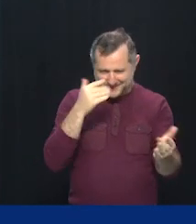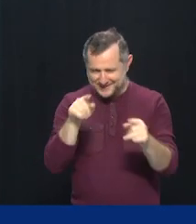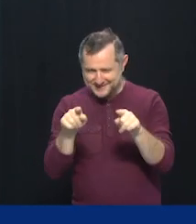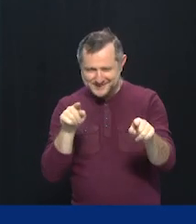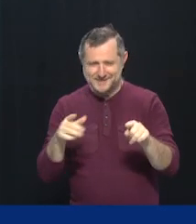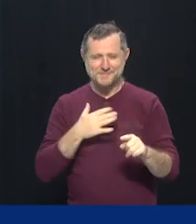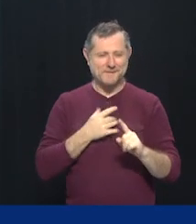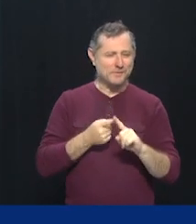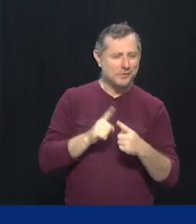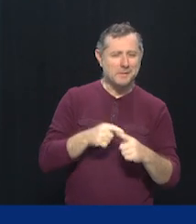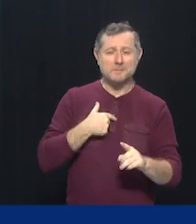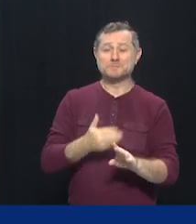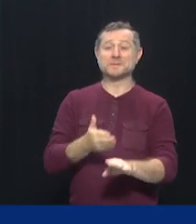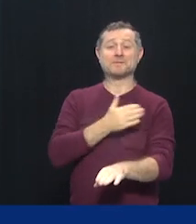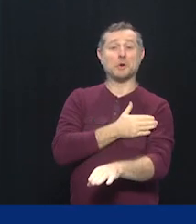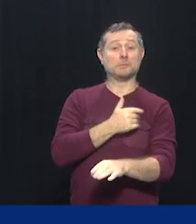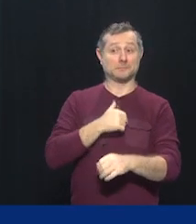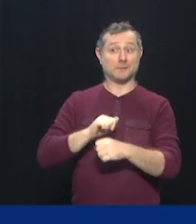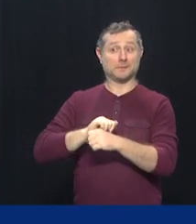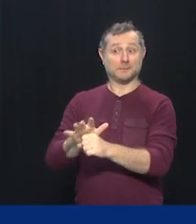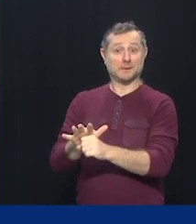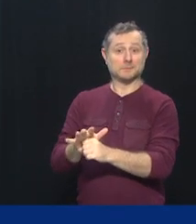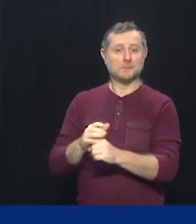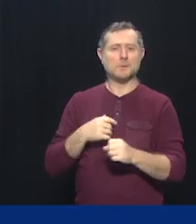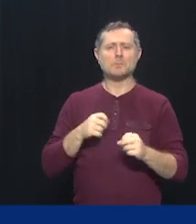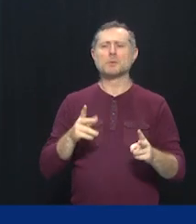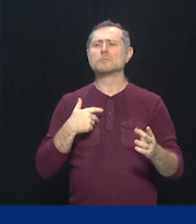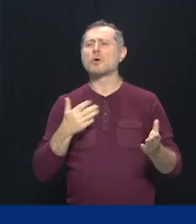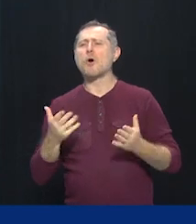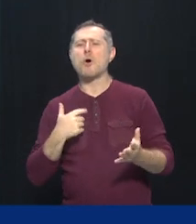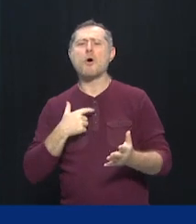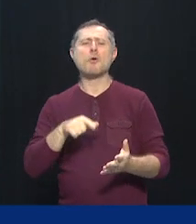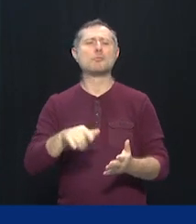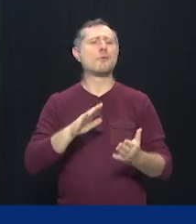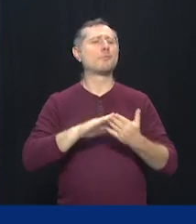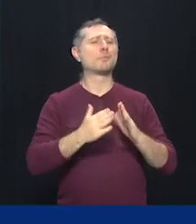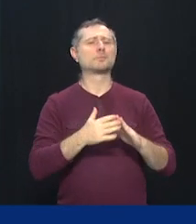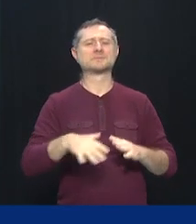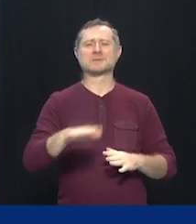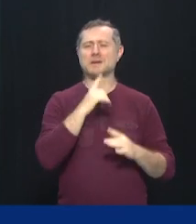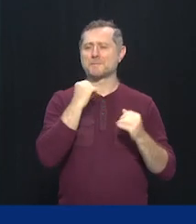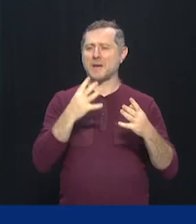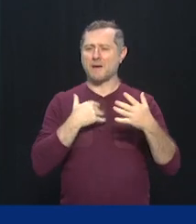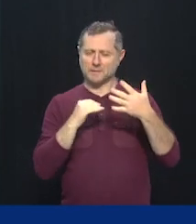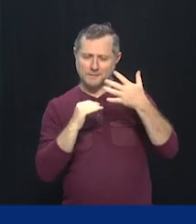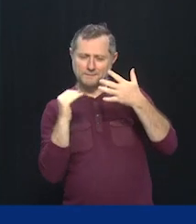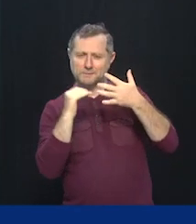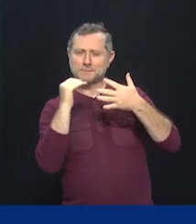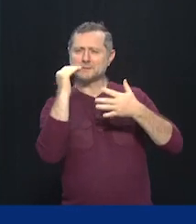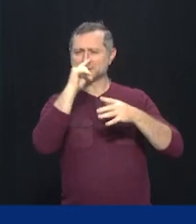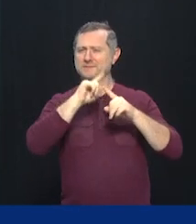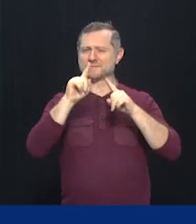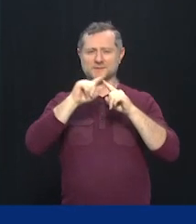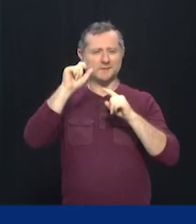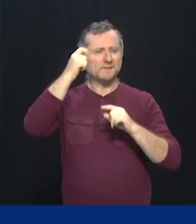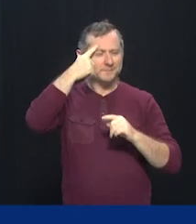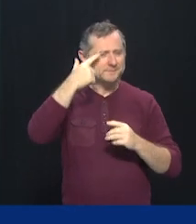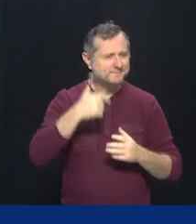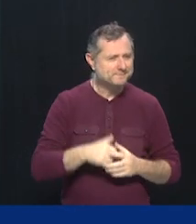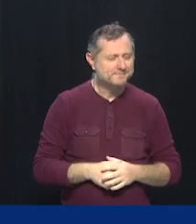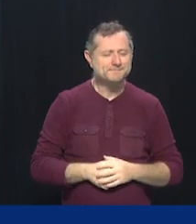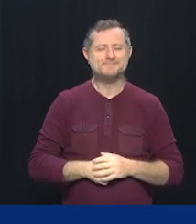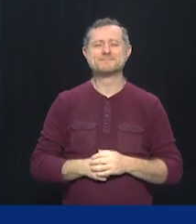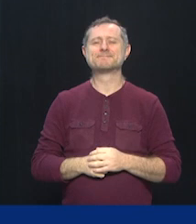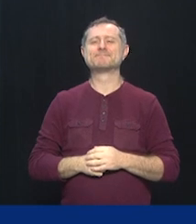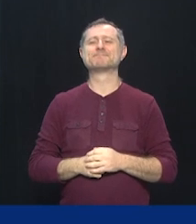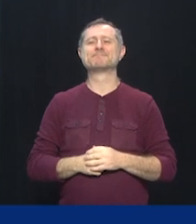the pandemic, I've had the opportunity to serve this community in so many levels of government, which brought me in contact with all of you. But what we saw during